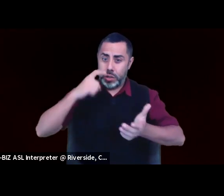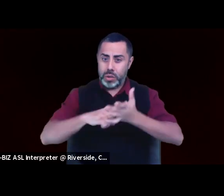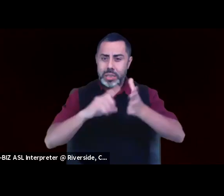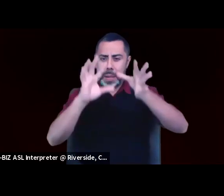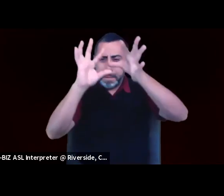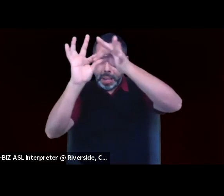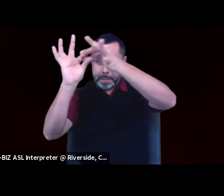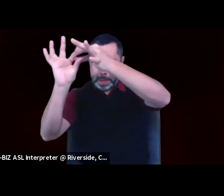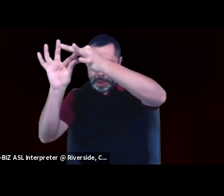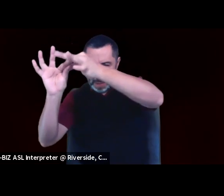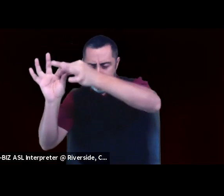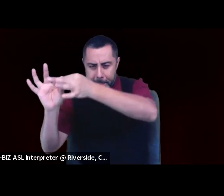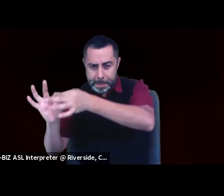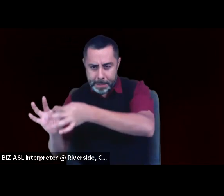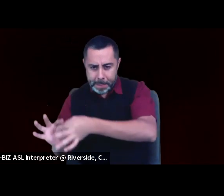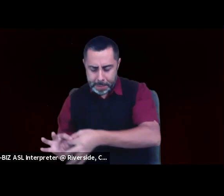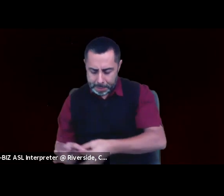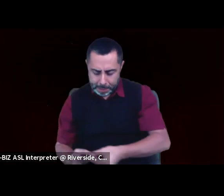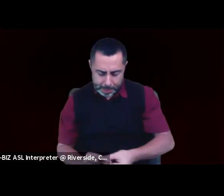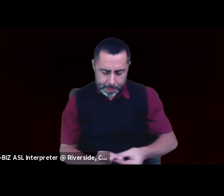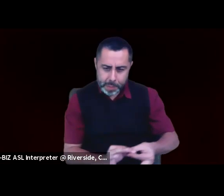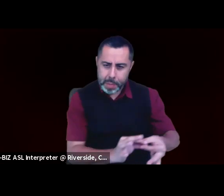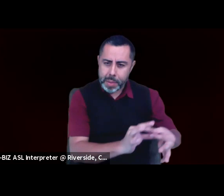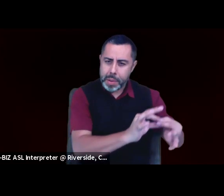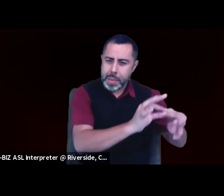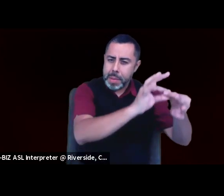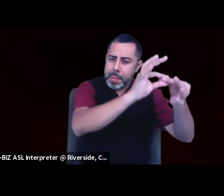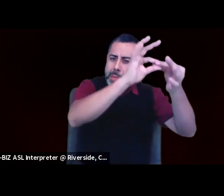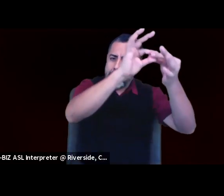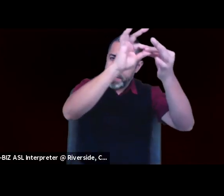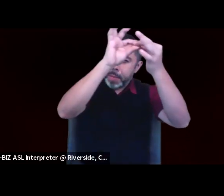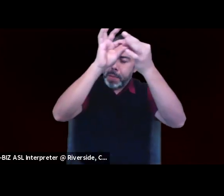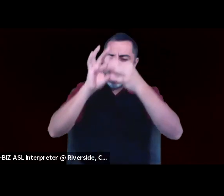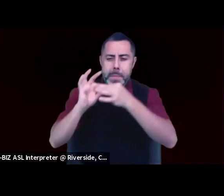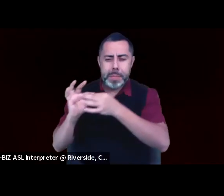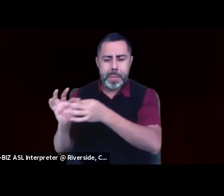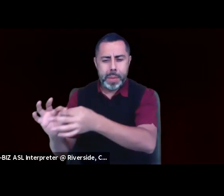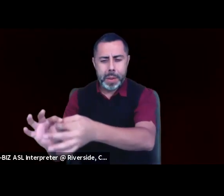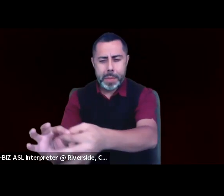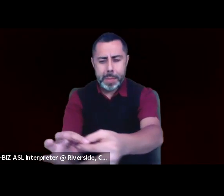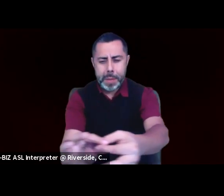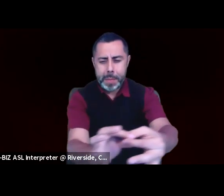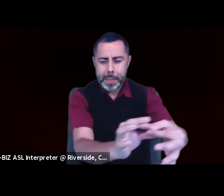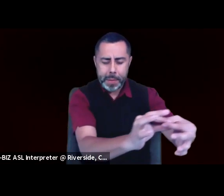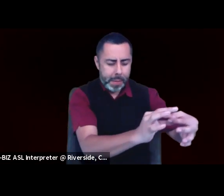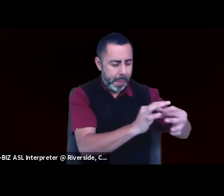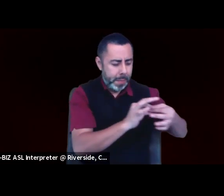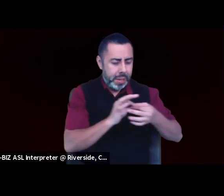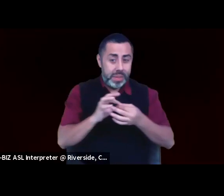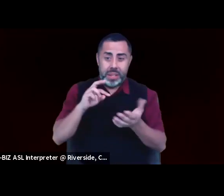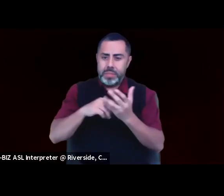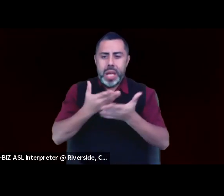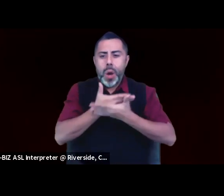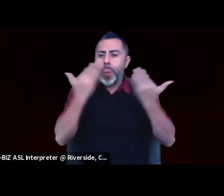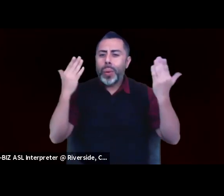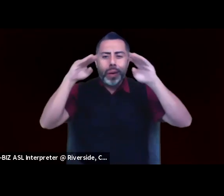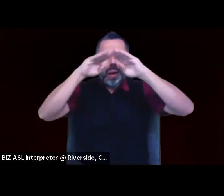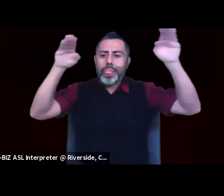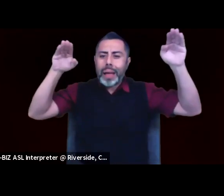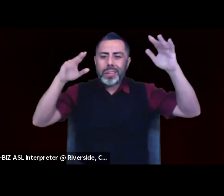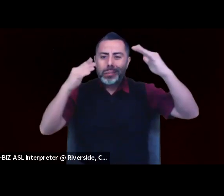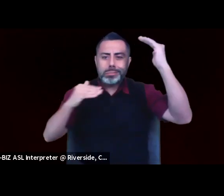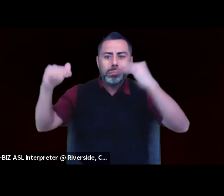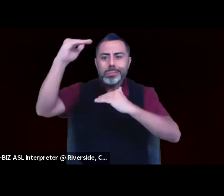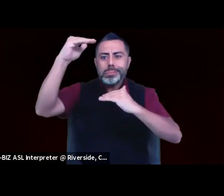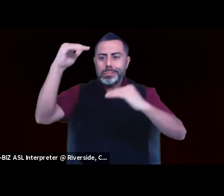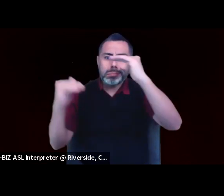isn't a hierarchy when there is shared leadership. And we can talk more about that if you're interested. But this is